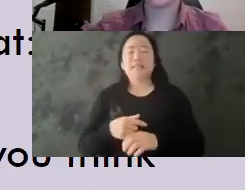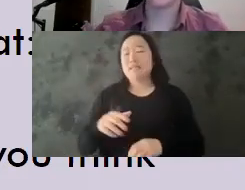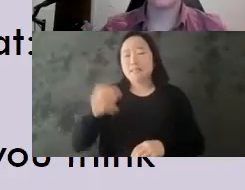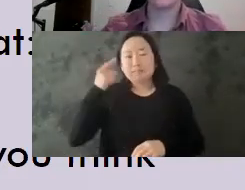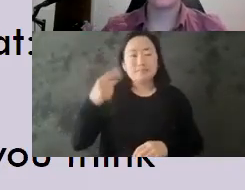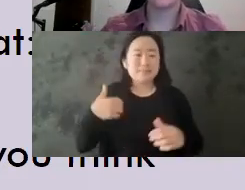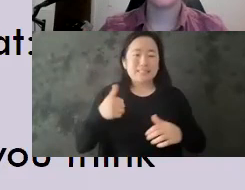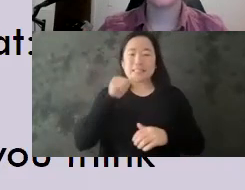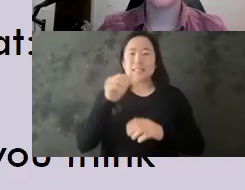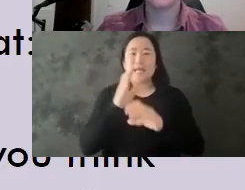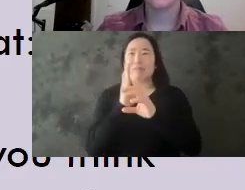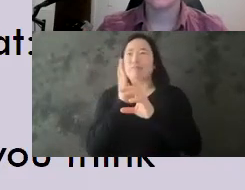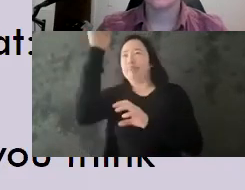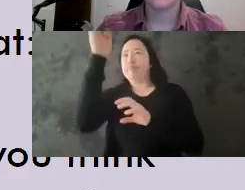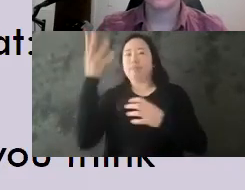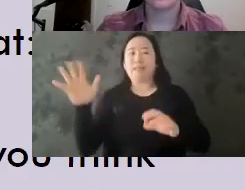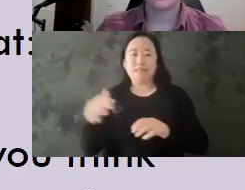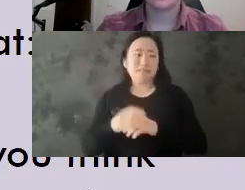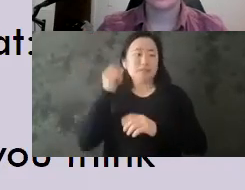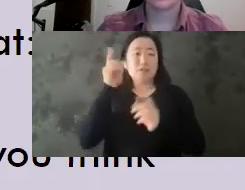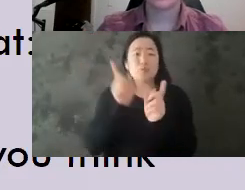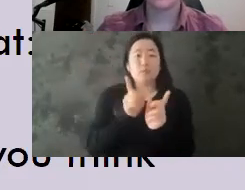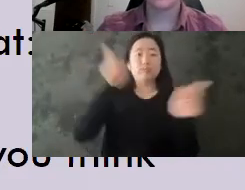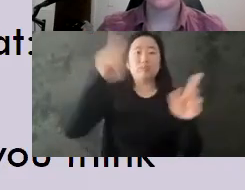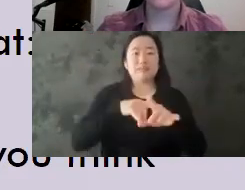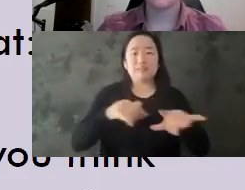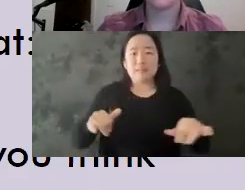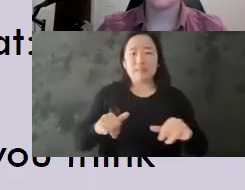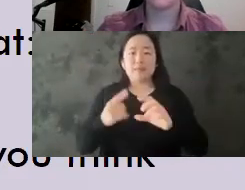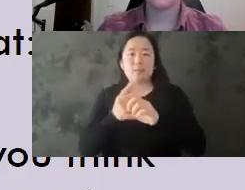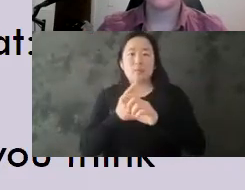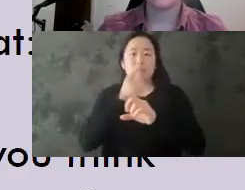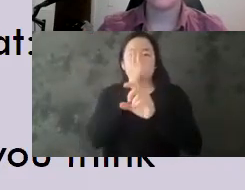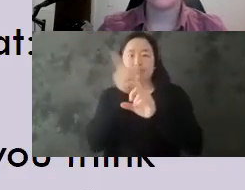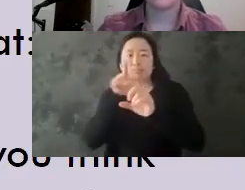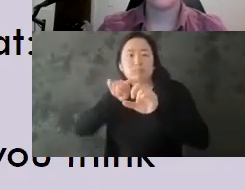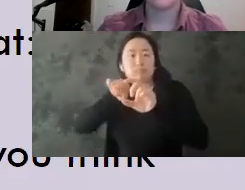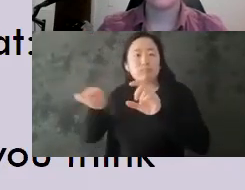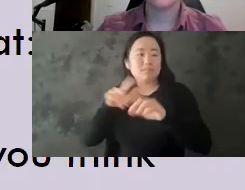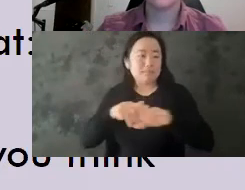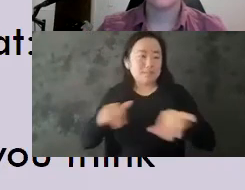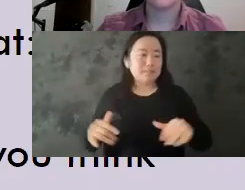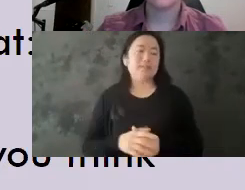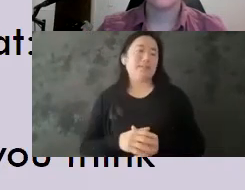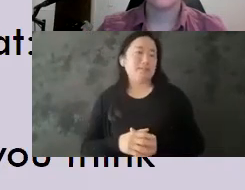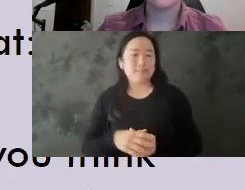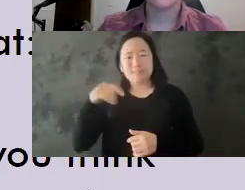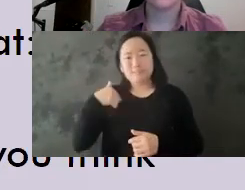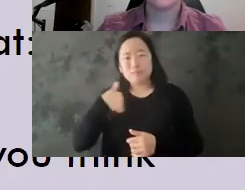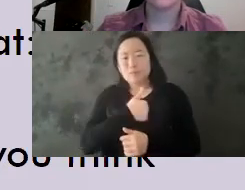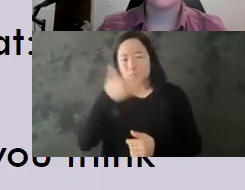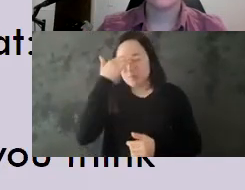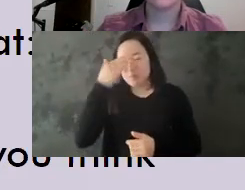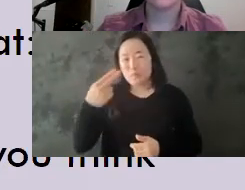linear. So you can be on different paths at any time. You may feel like, wow, I'm really at a point in my life where